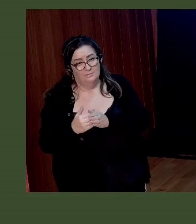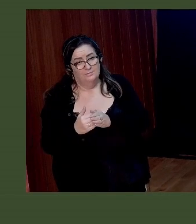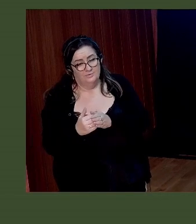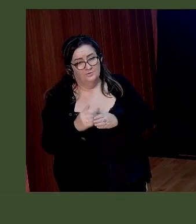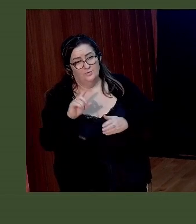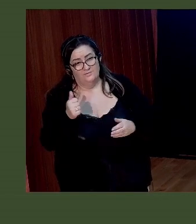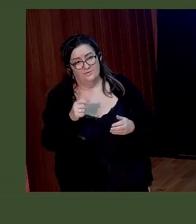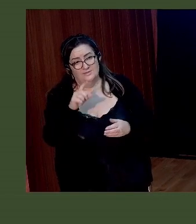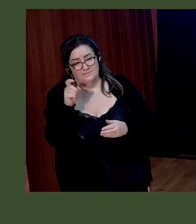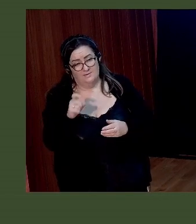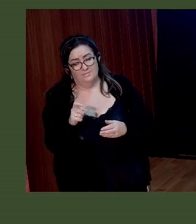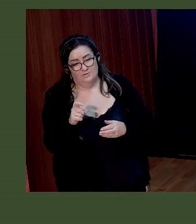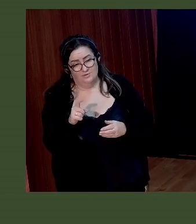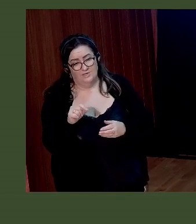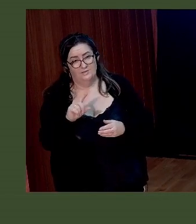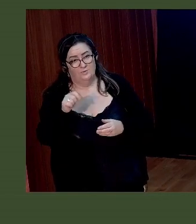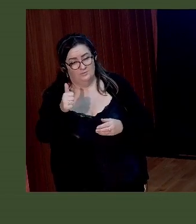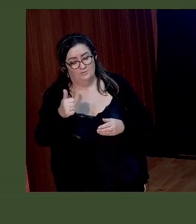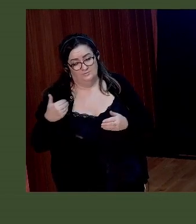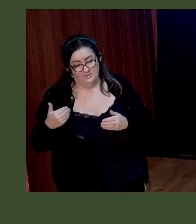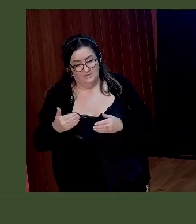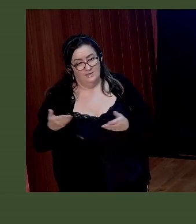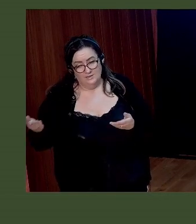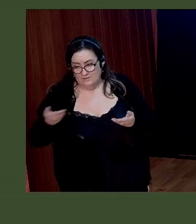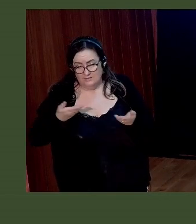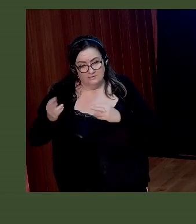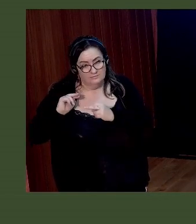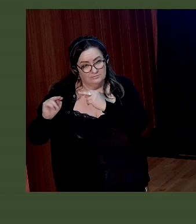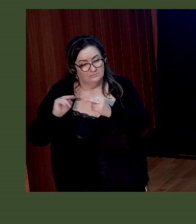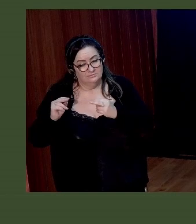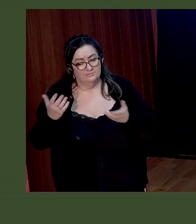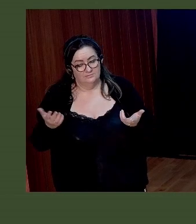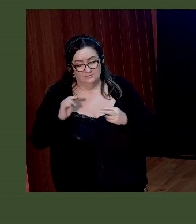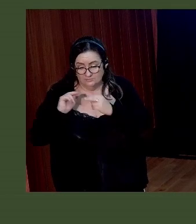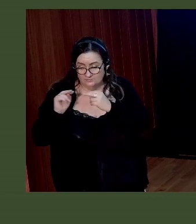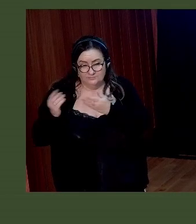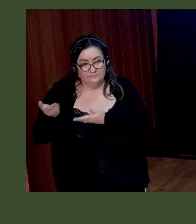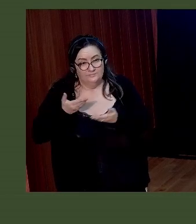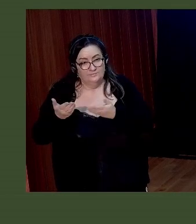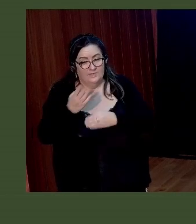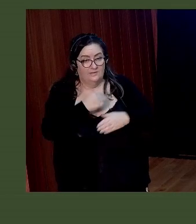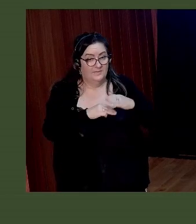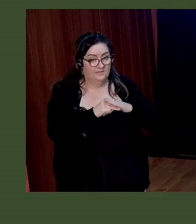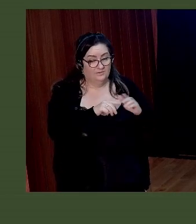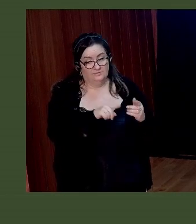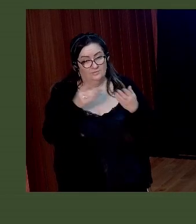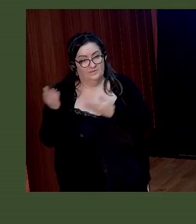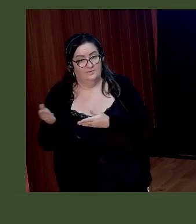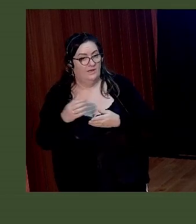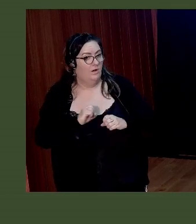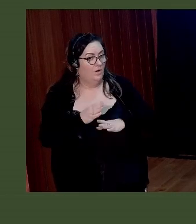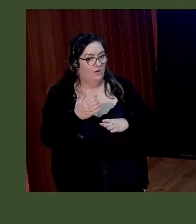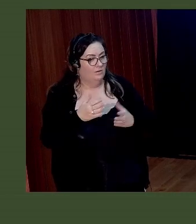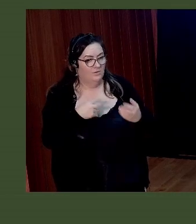up until the 21st of September 1921, all negotiation documents by the Minister to the Dáil were in